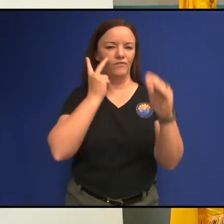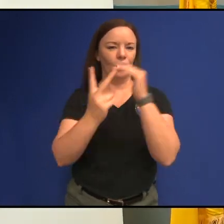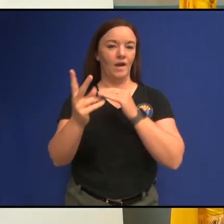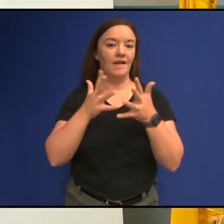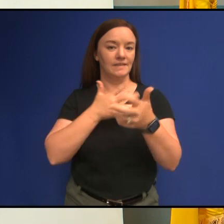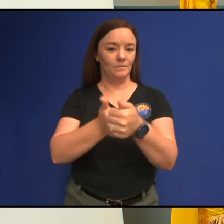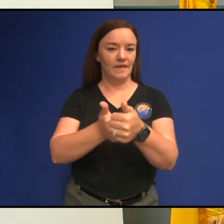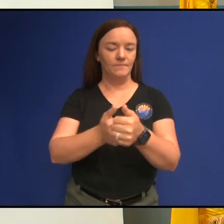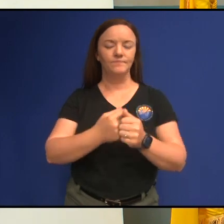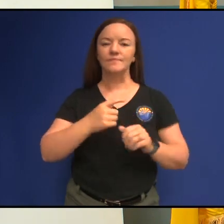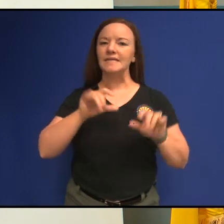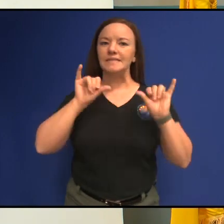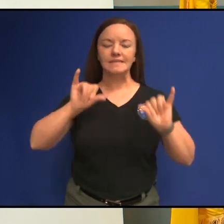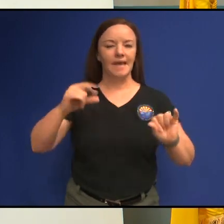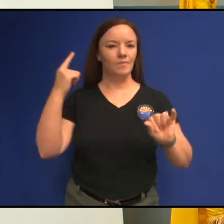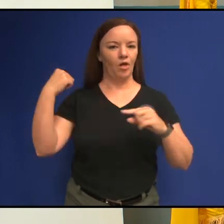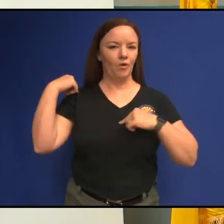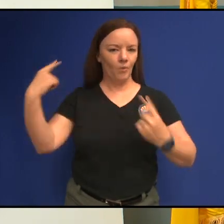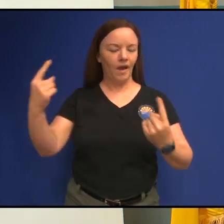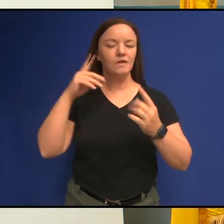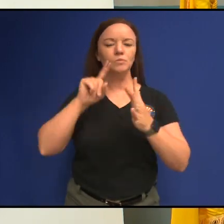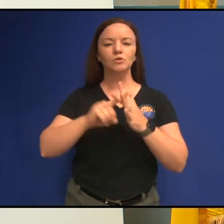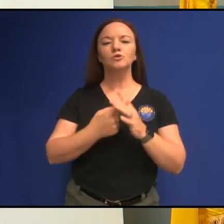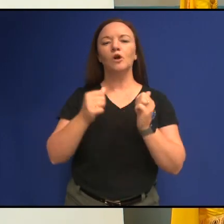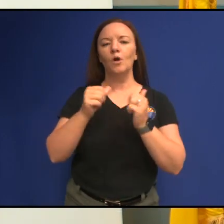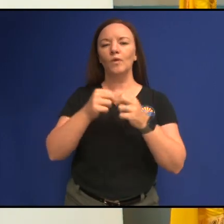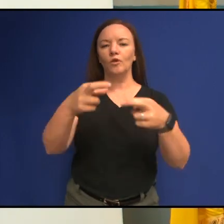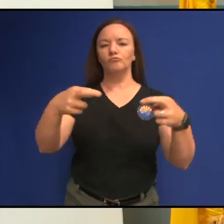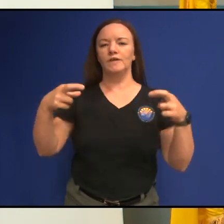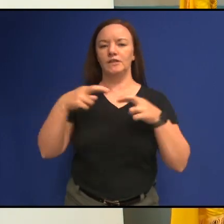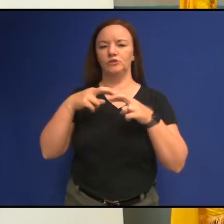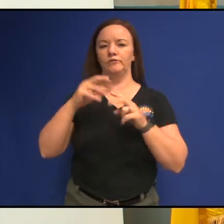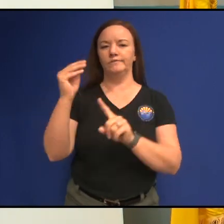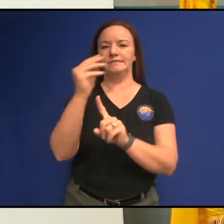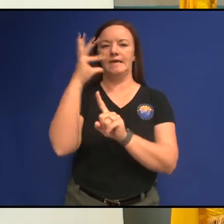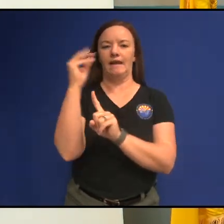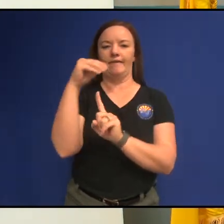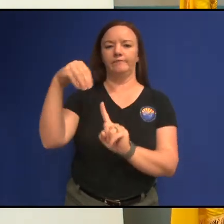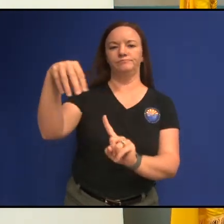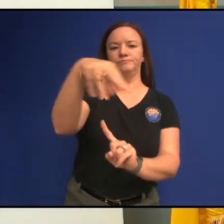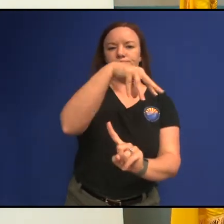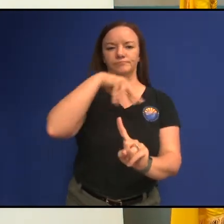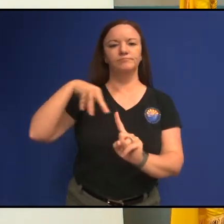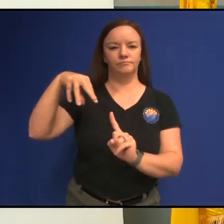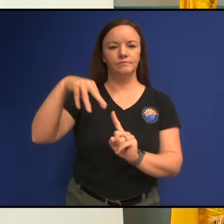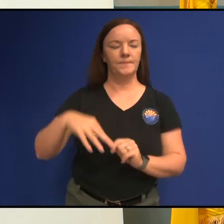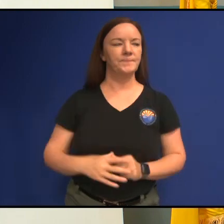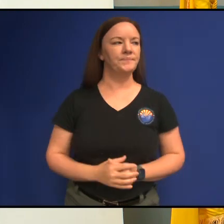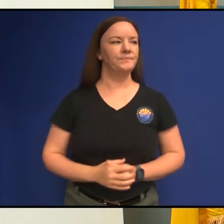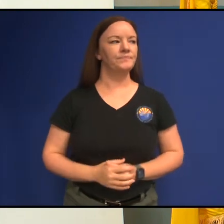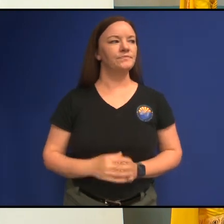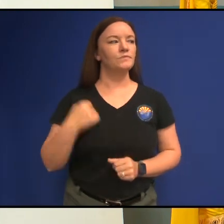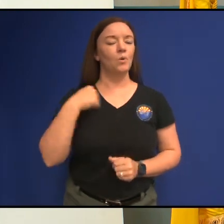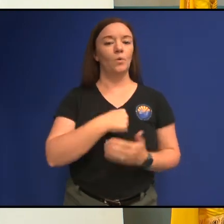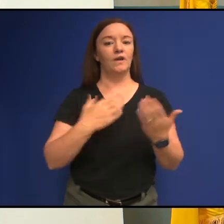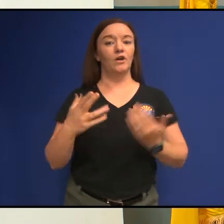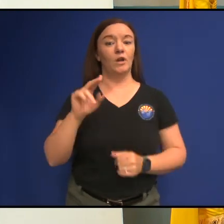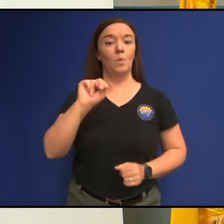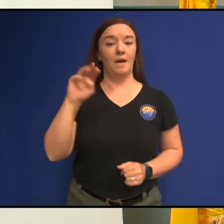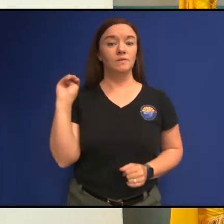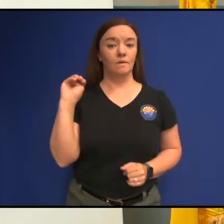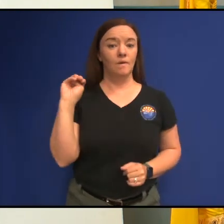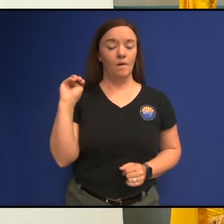and start out with a regional view on satellite. So what you can see here we are in New Mexico, right where my hand is. We